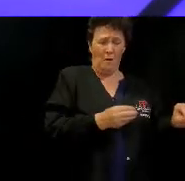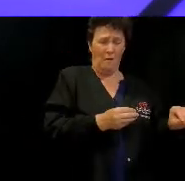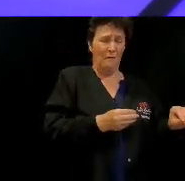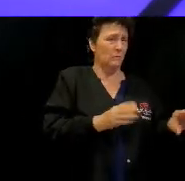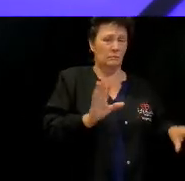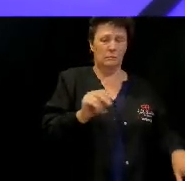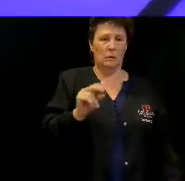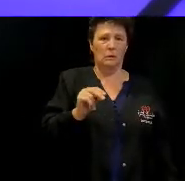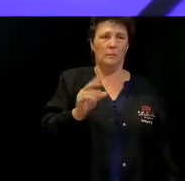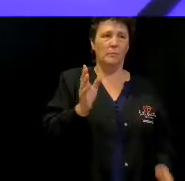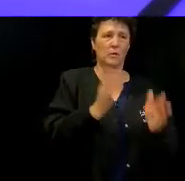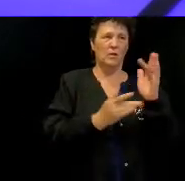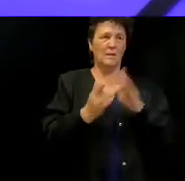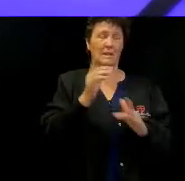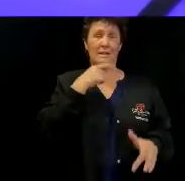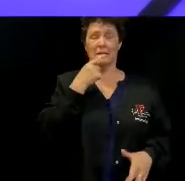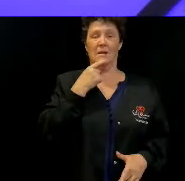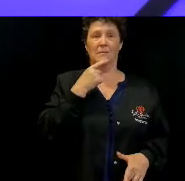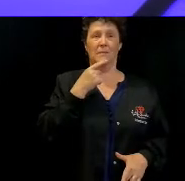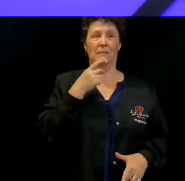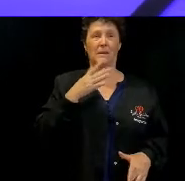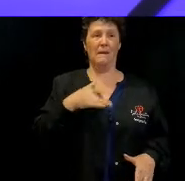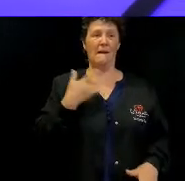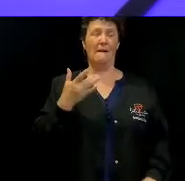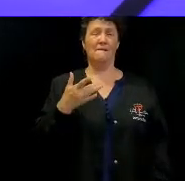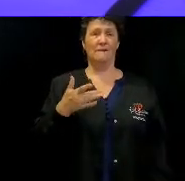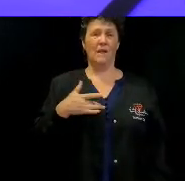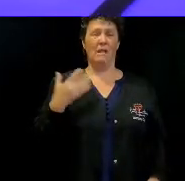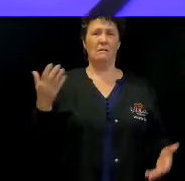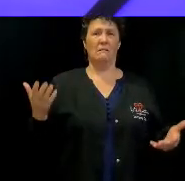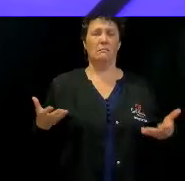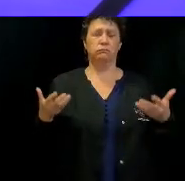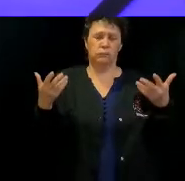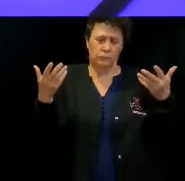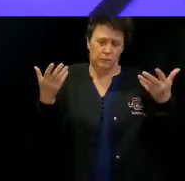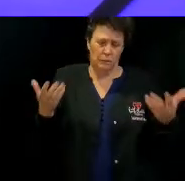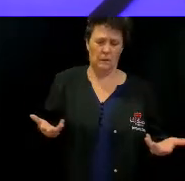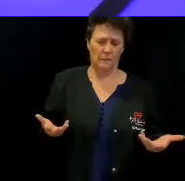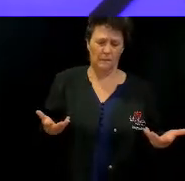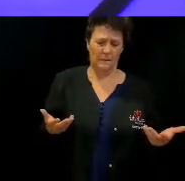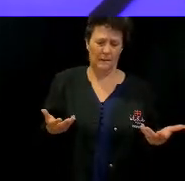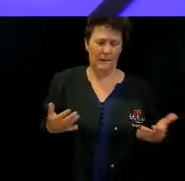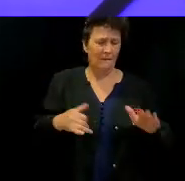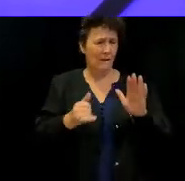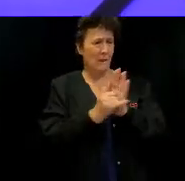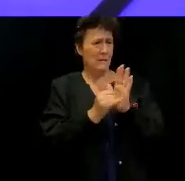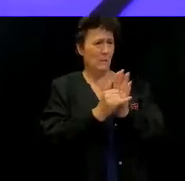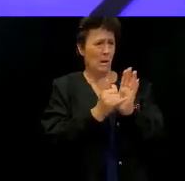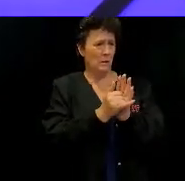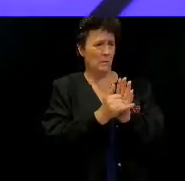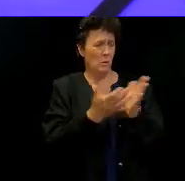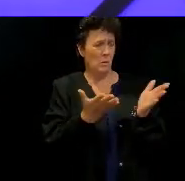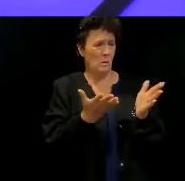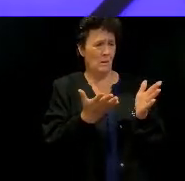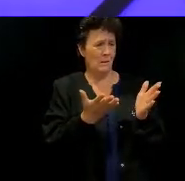Jesus is saying, I'm feeling this. If it's possible, let this cup pass from me.